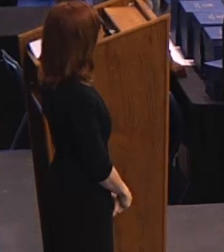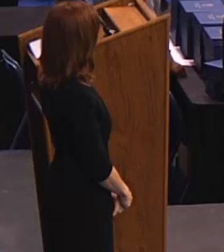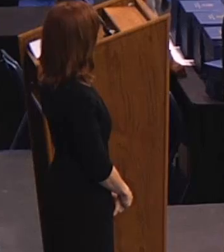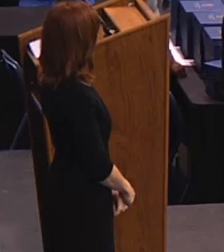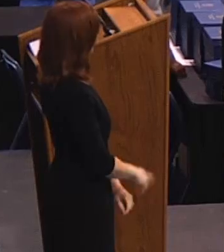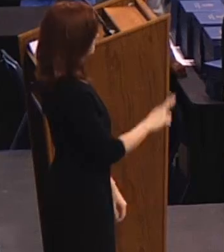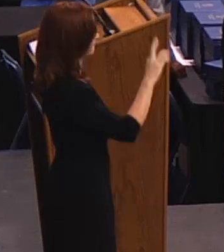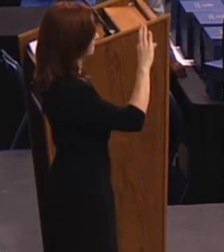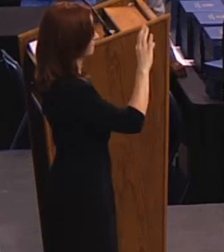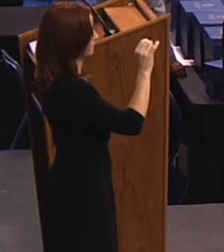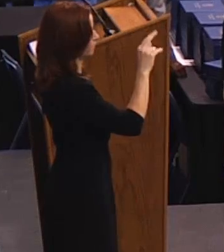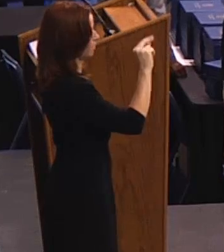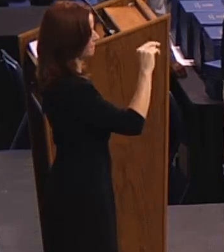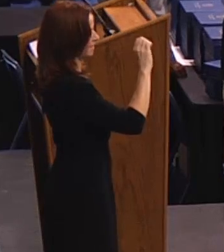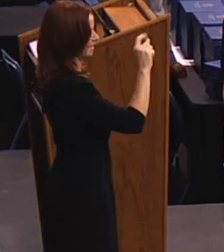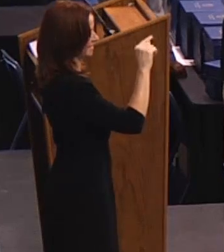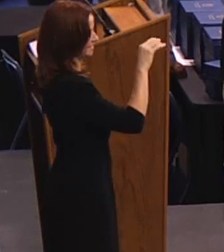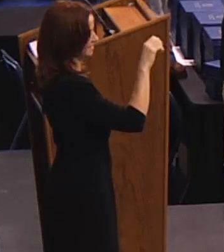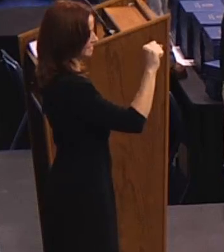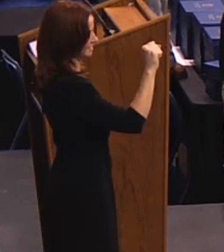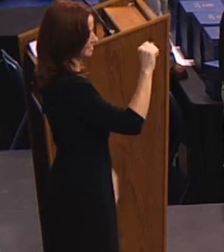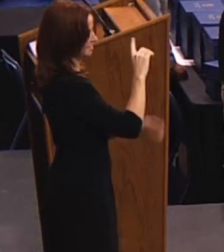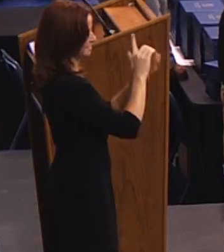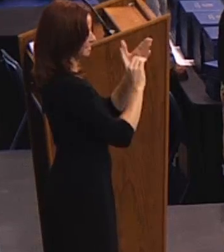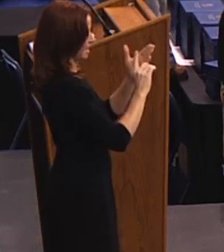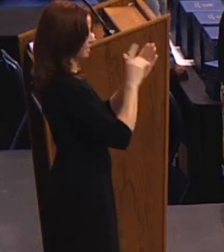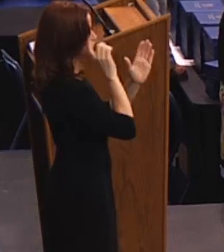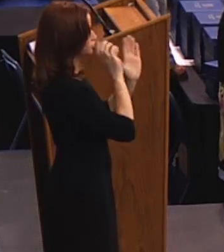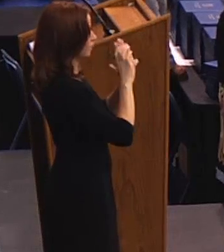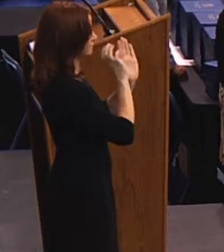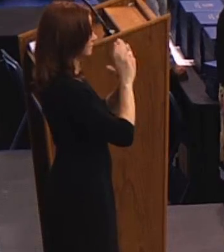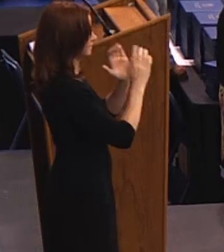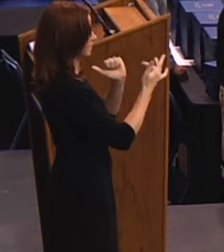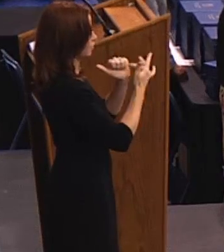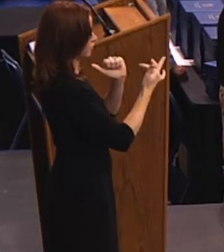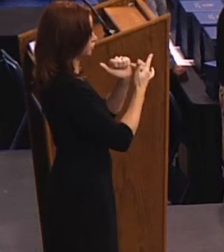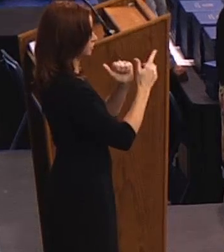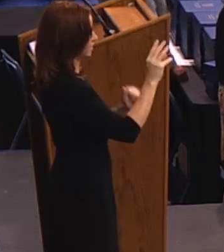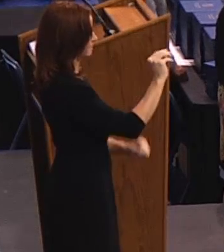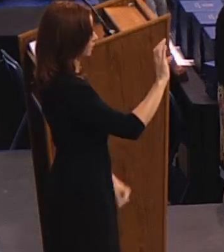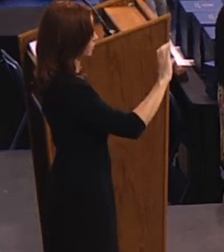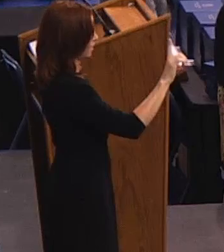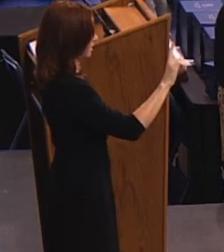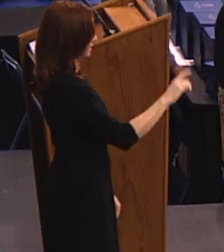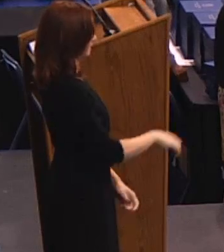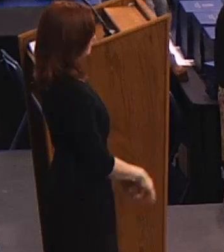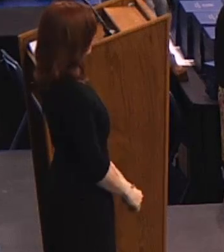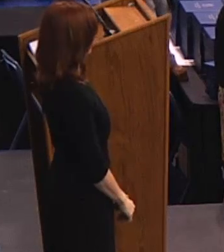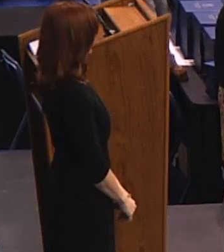Robert Lee Estes, design drafting technology, magna cum laude.